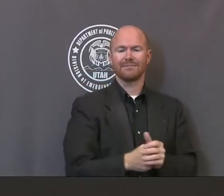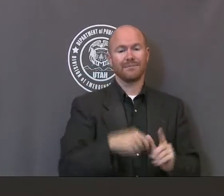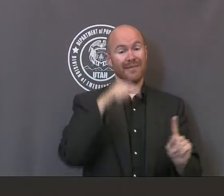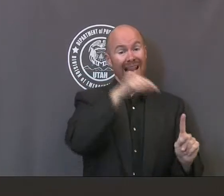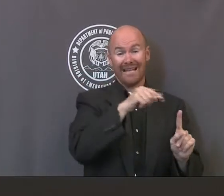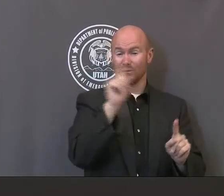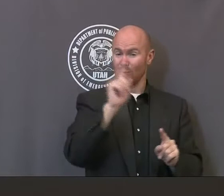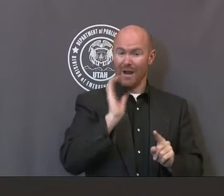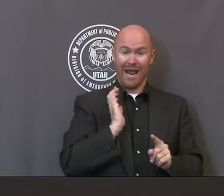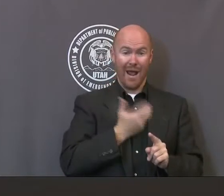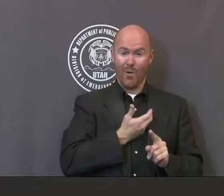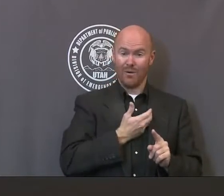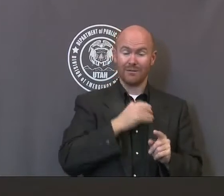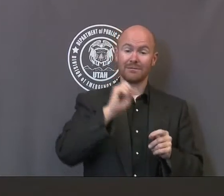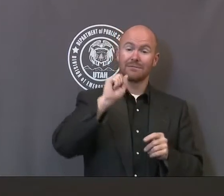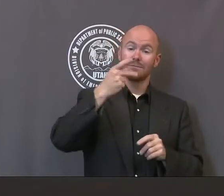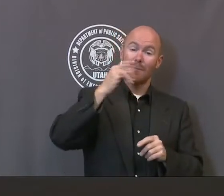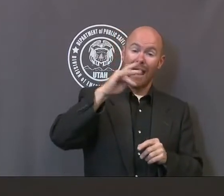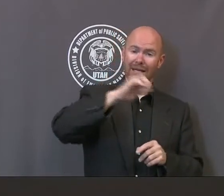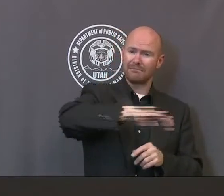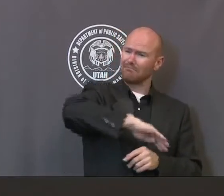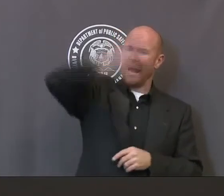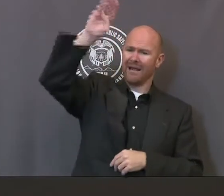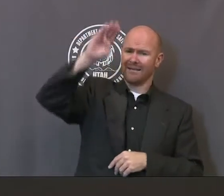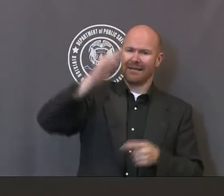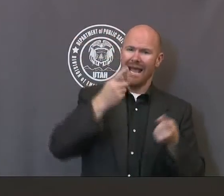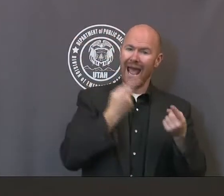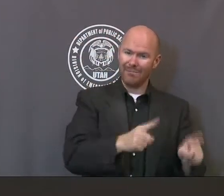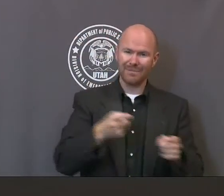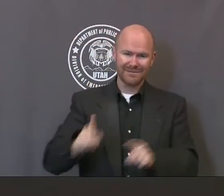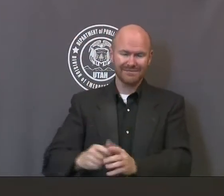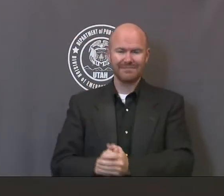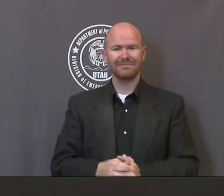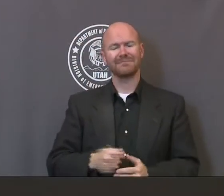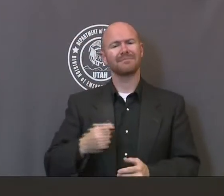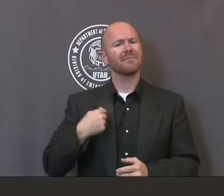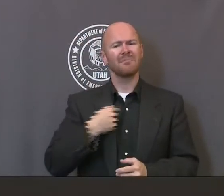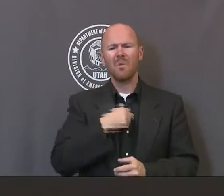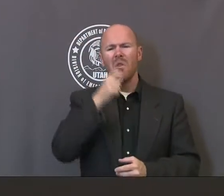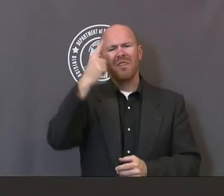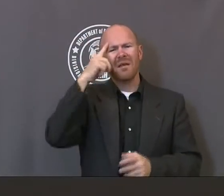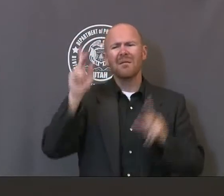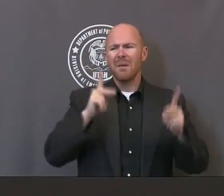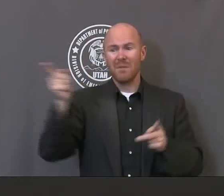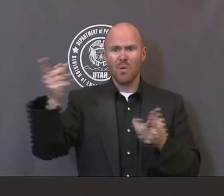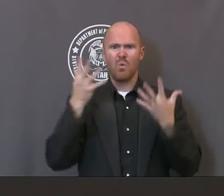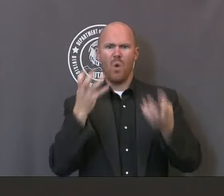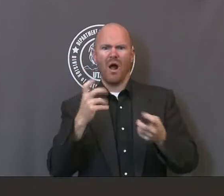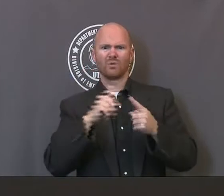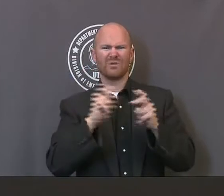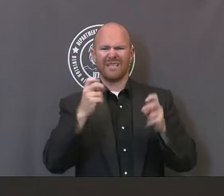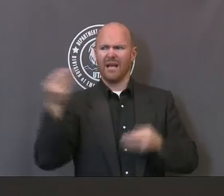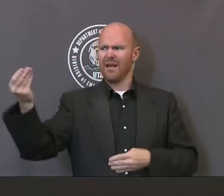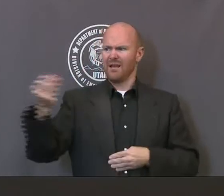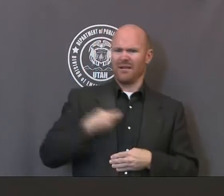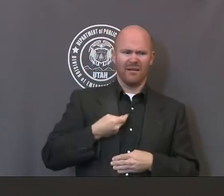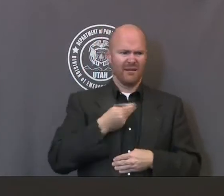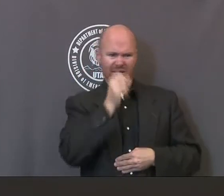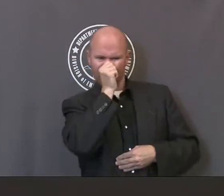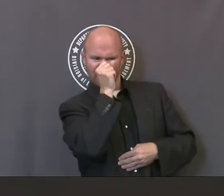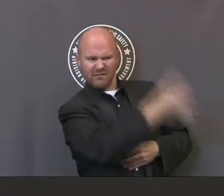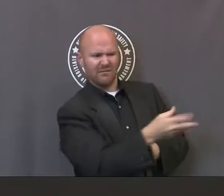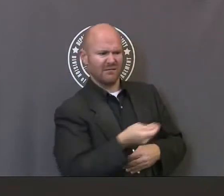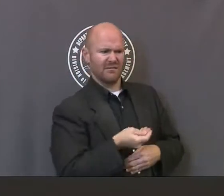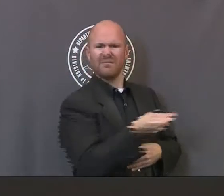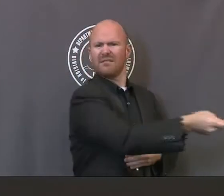Utah's outbreaks. We don't think that anyone we love and trust would pass this virus on to us, but this silent, invisible,